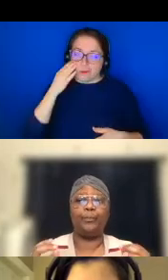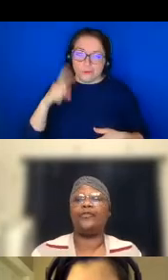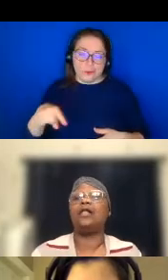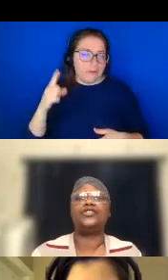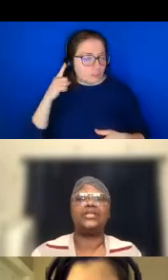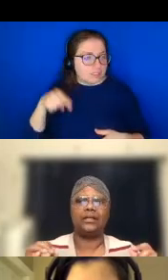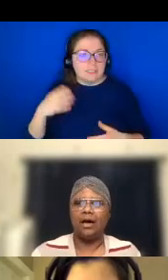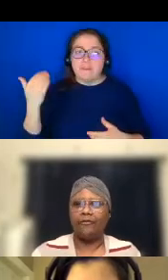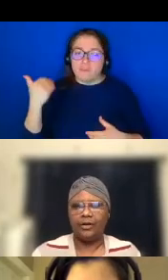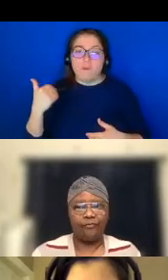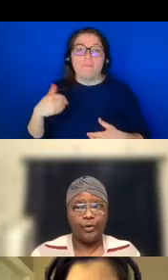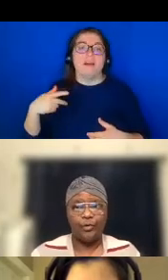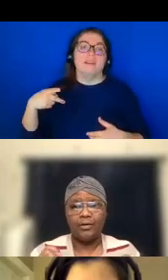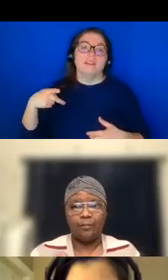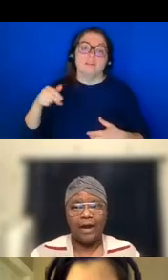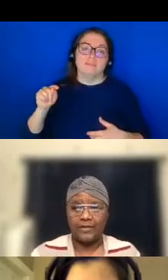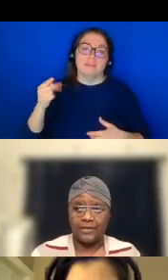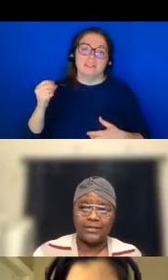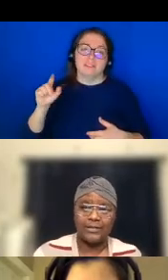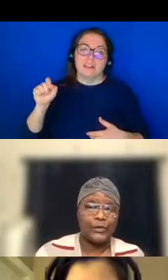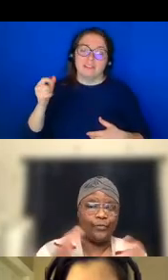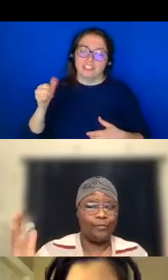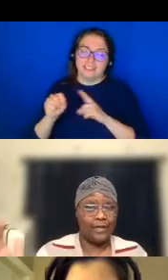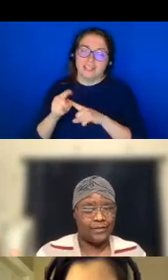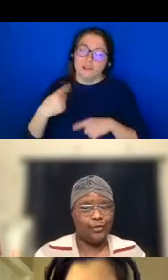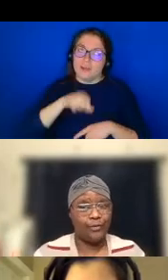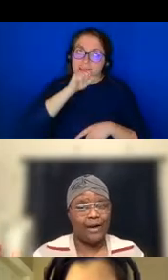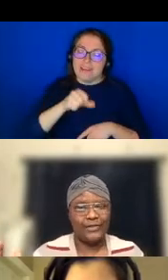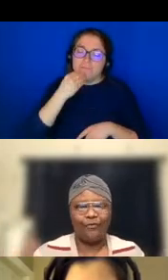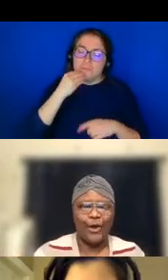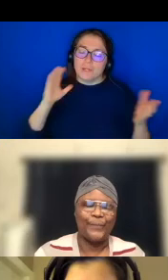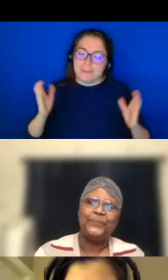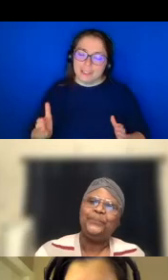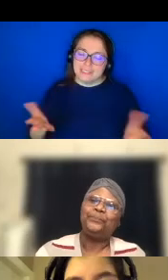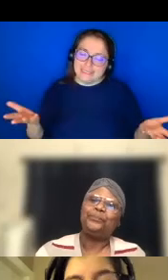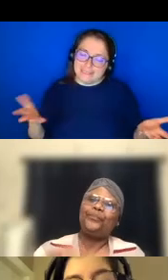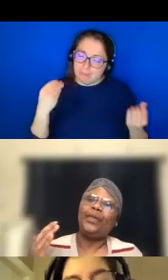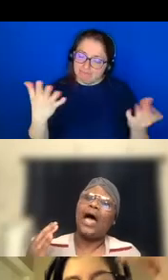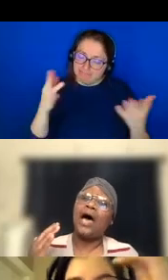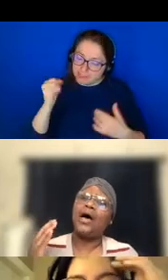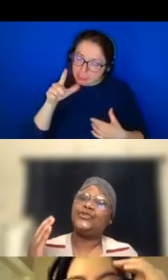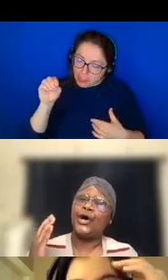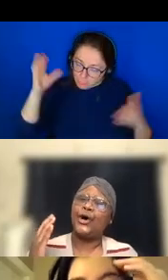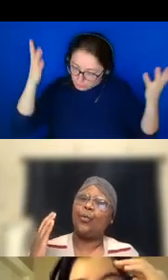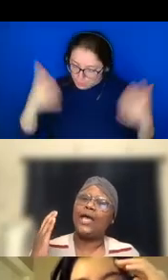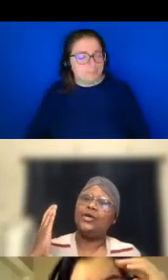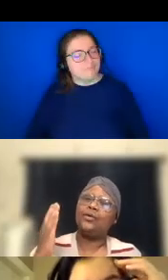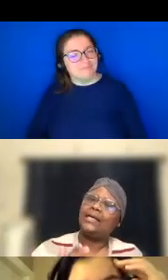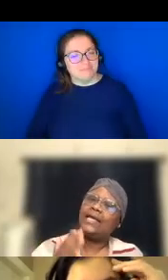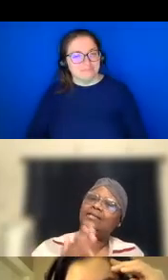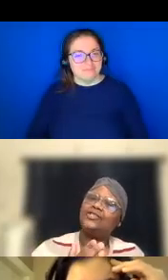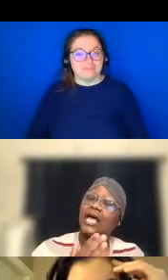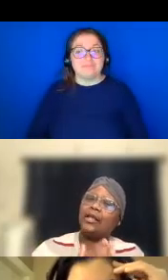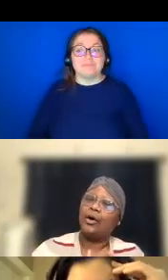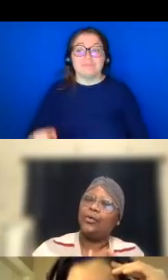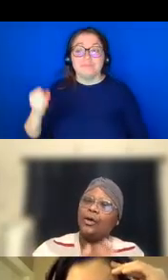but pathologists love their food comparisons. So there's a food comparison for you. So when you cut